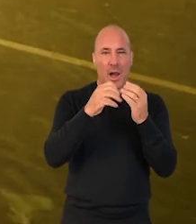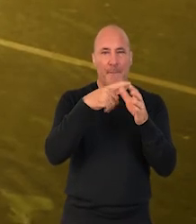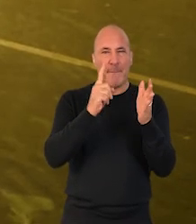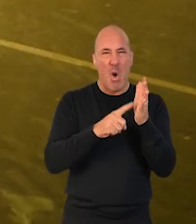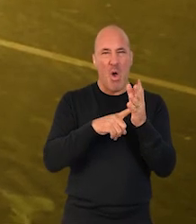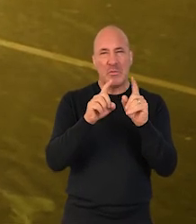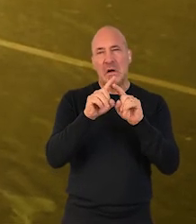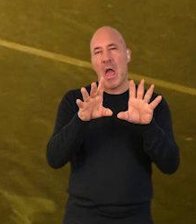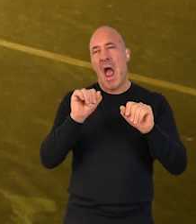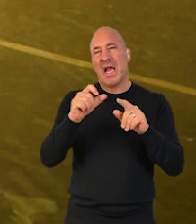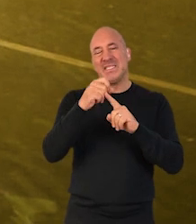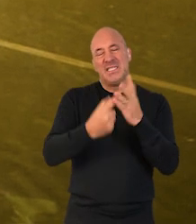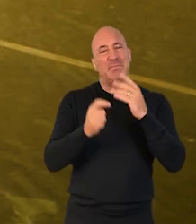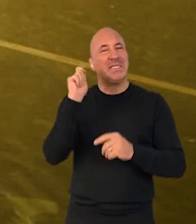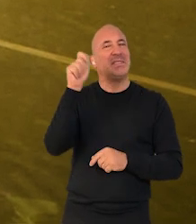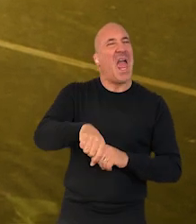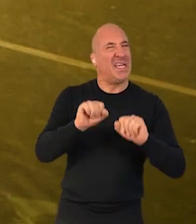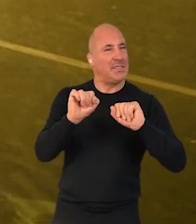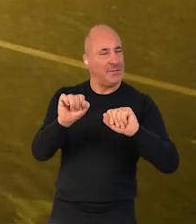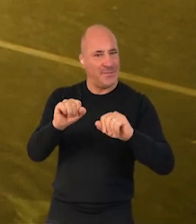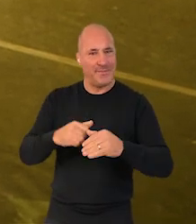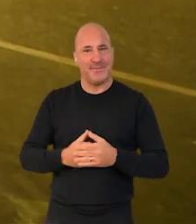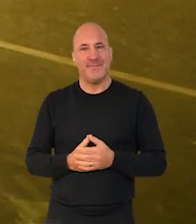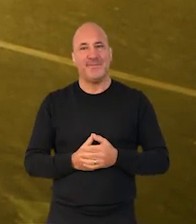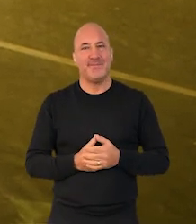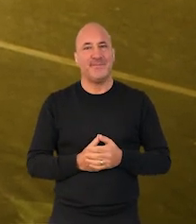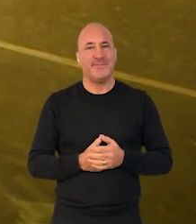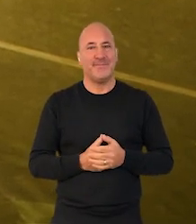called pickleball, which is like a disability tennis game.